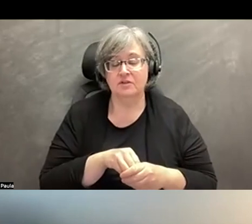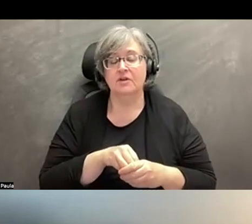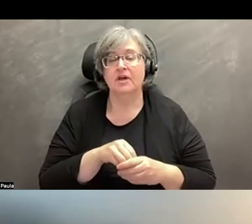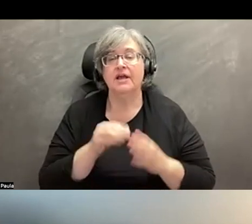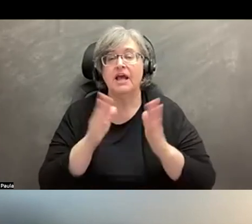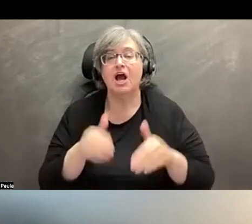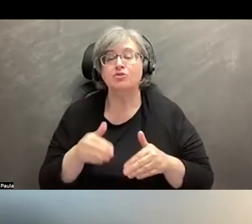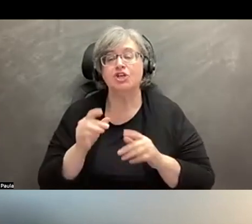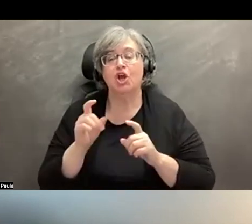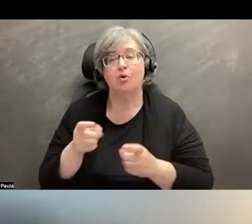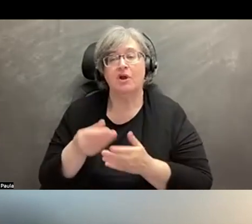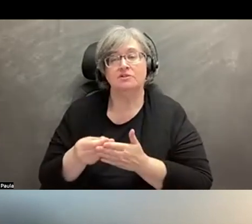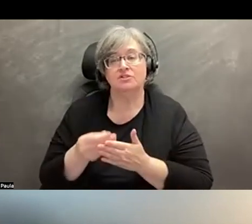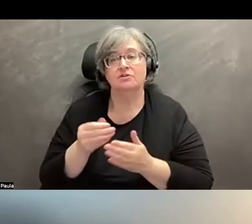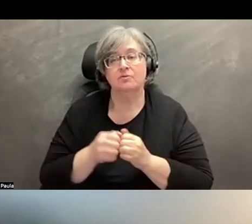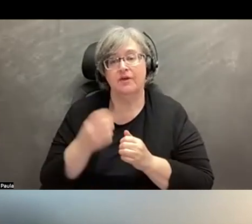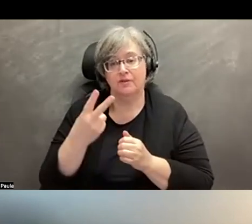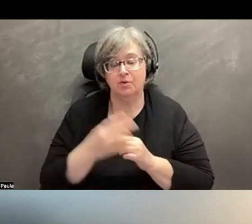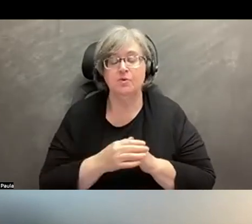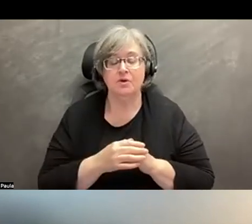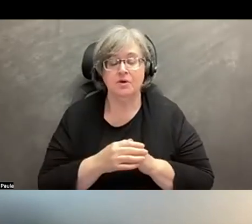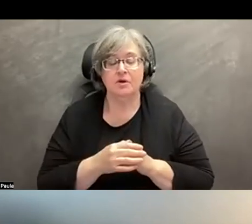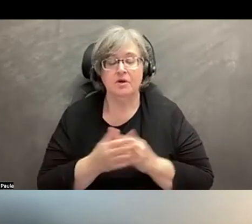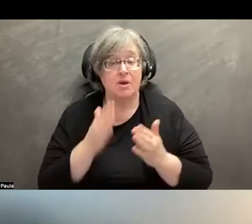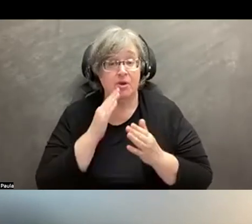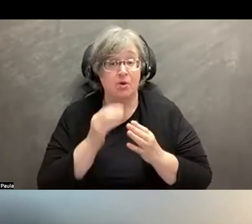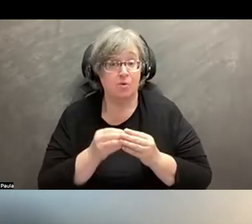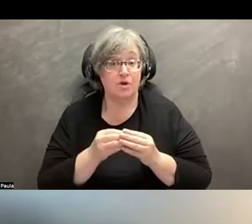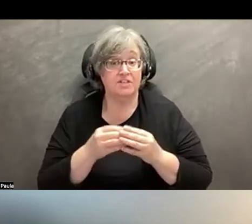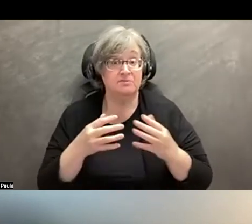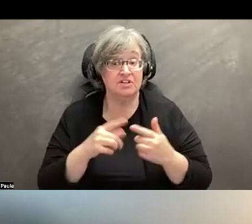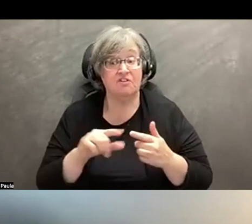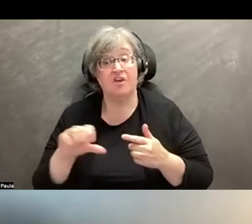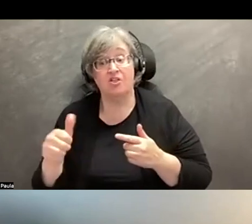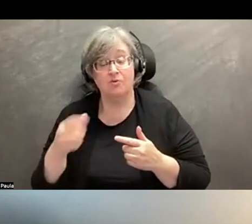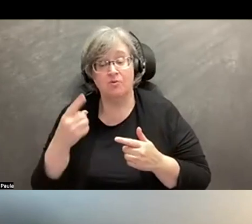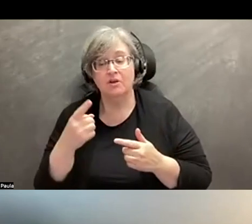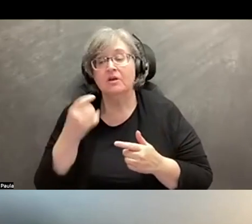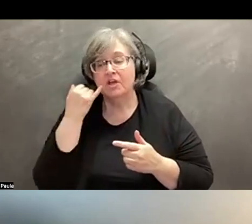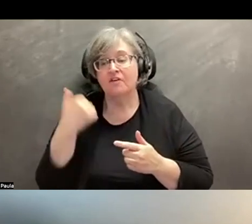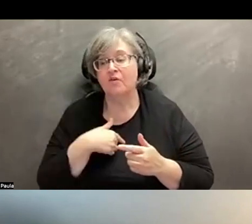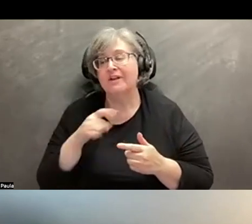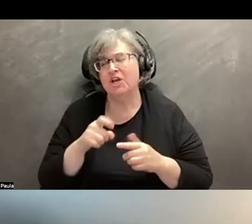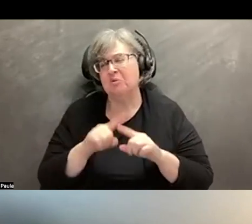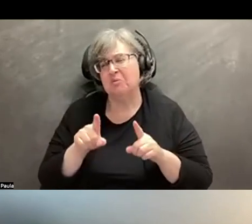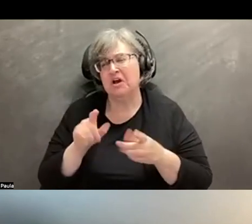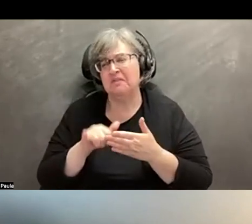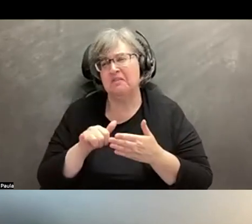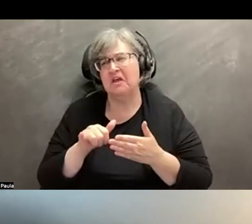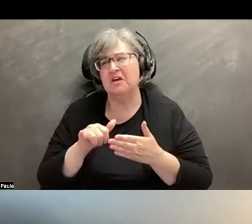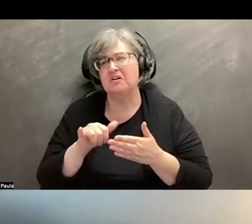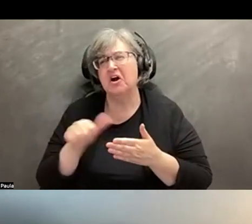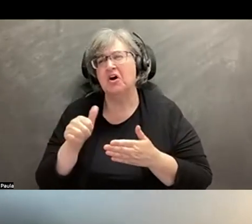of them now. We'll probably maybe expand into the other if we feel the need, but right now that's being met by other